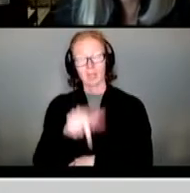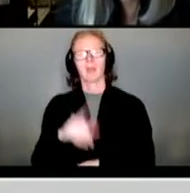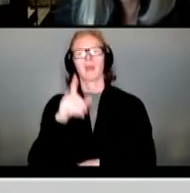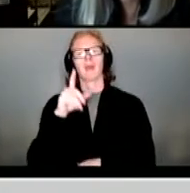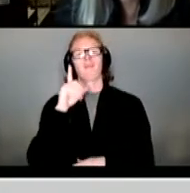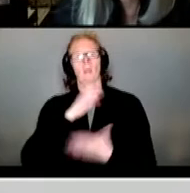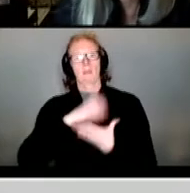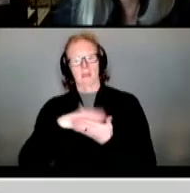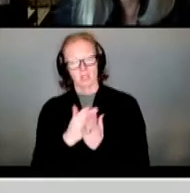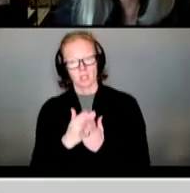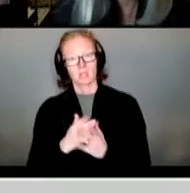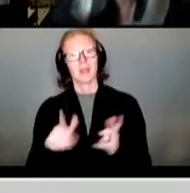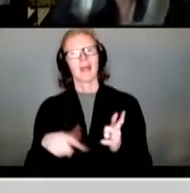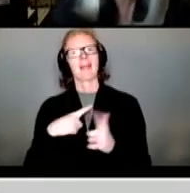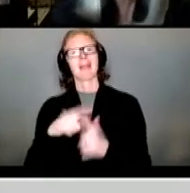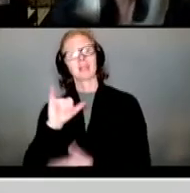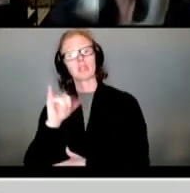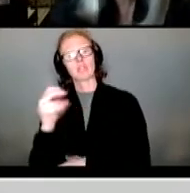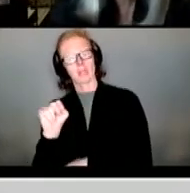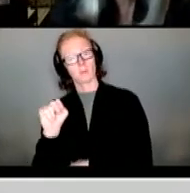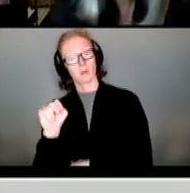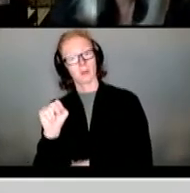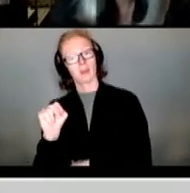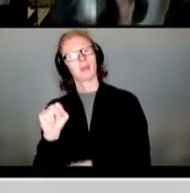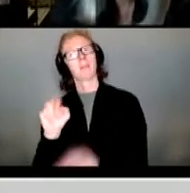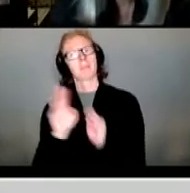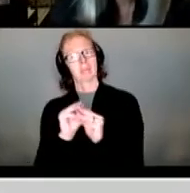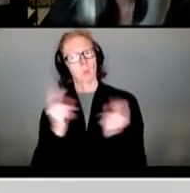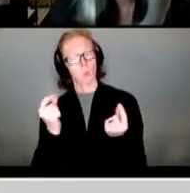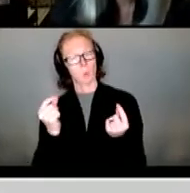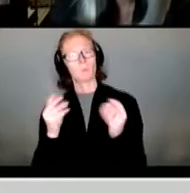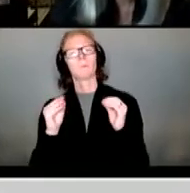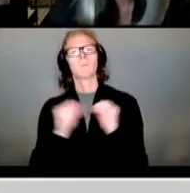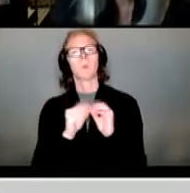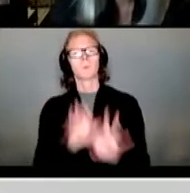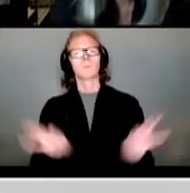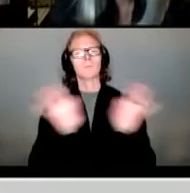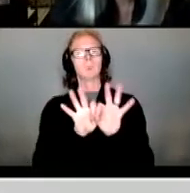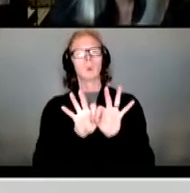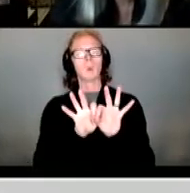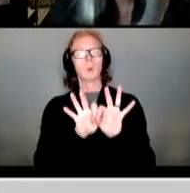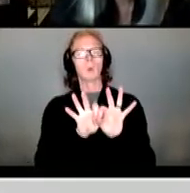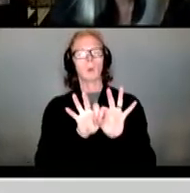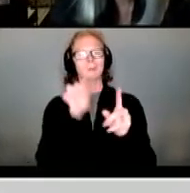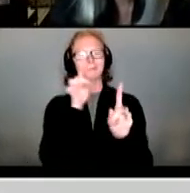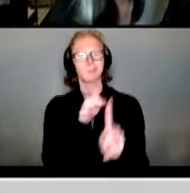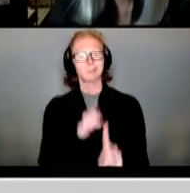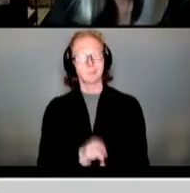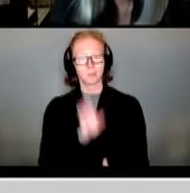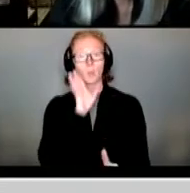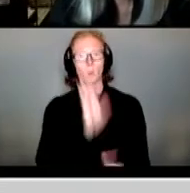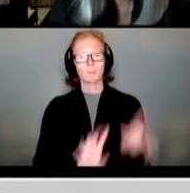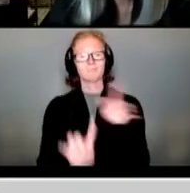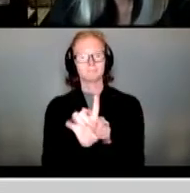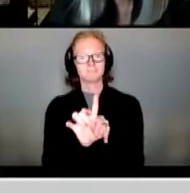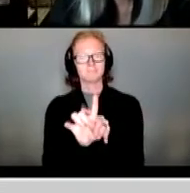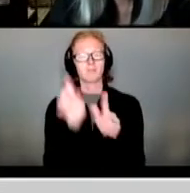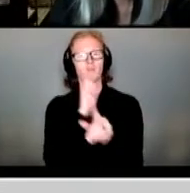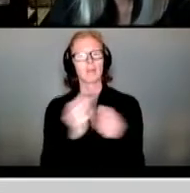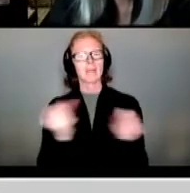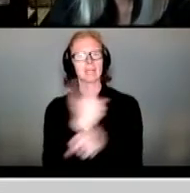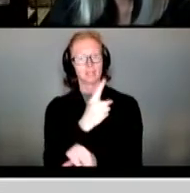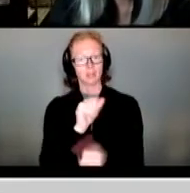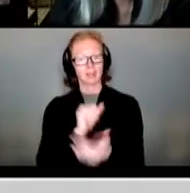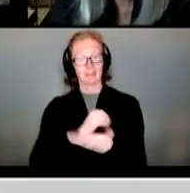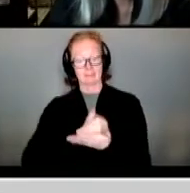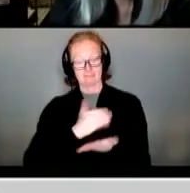at your January meeting, I can provide you an overview of some key public safety related issues that are likely to arise in next year's budget and take